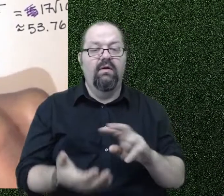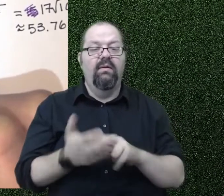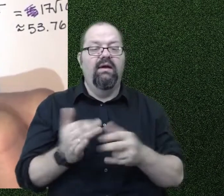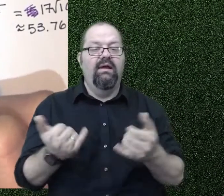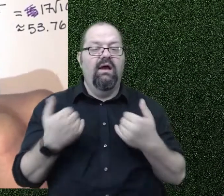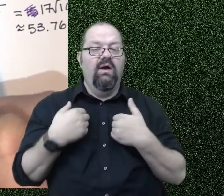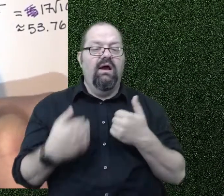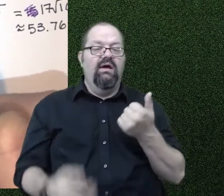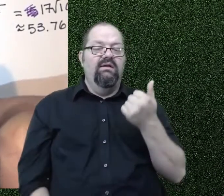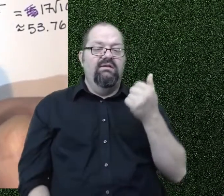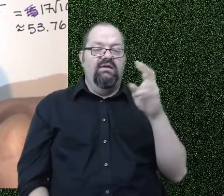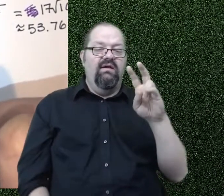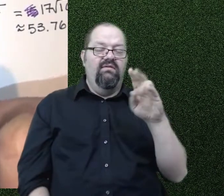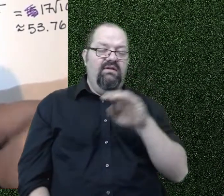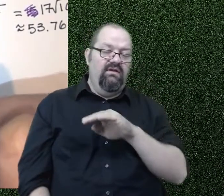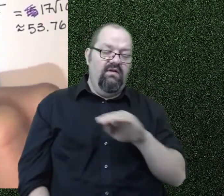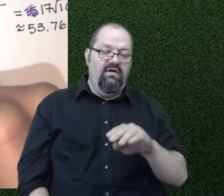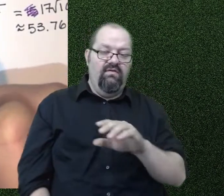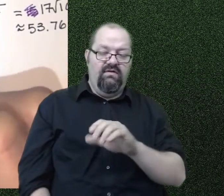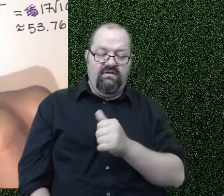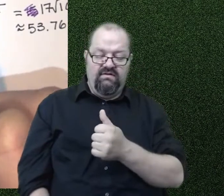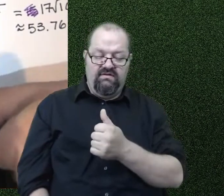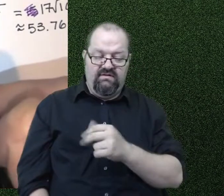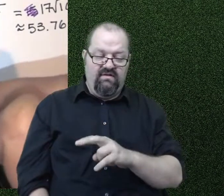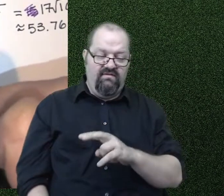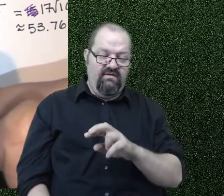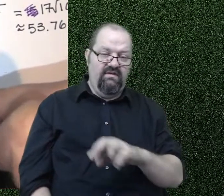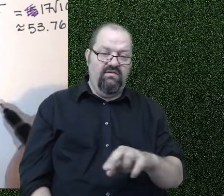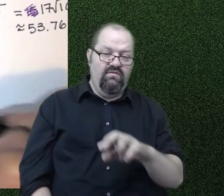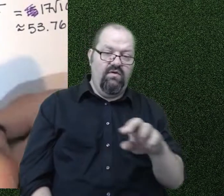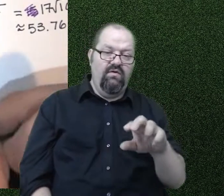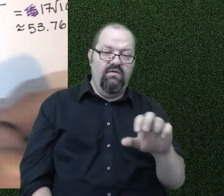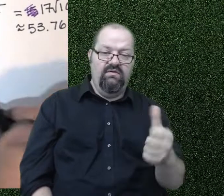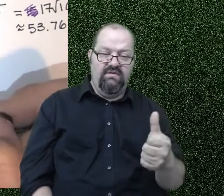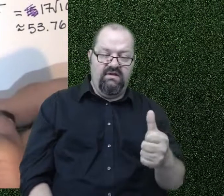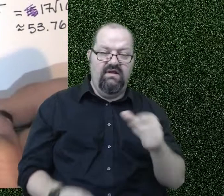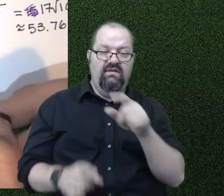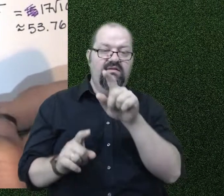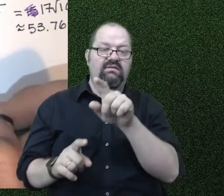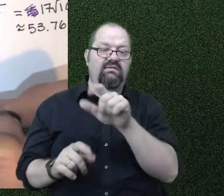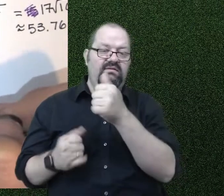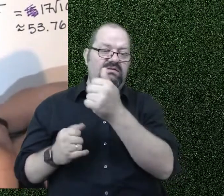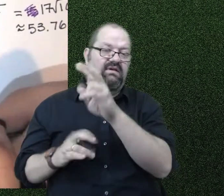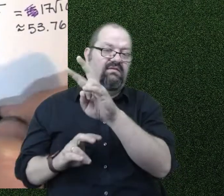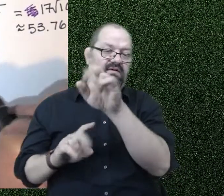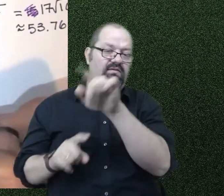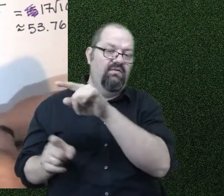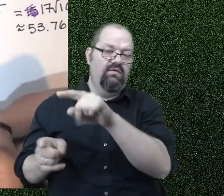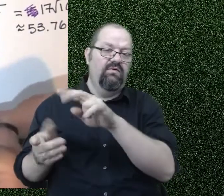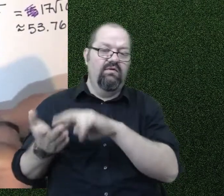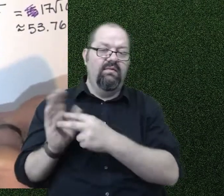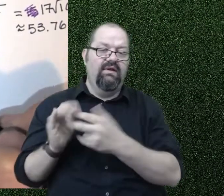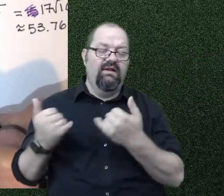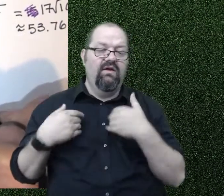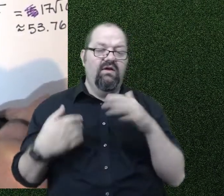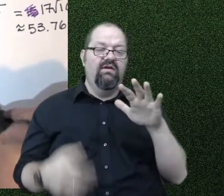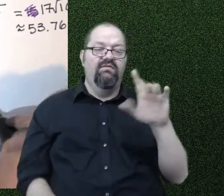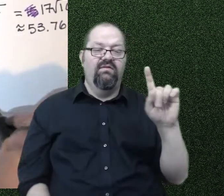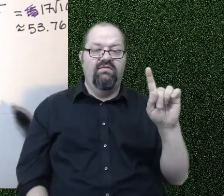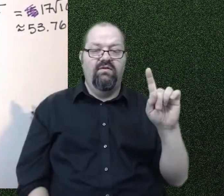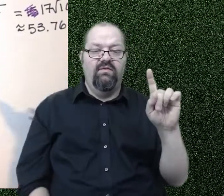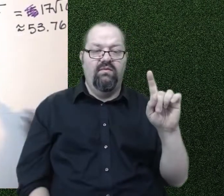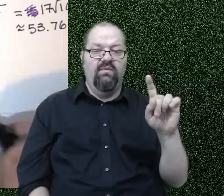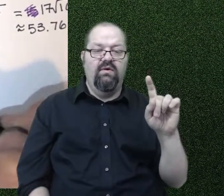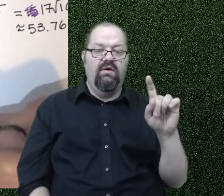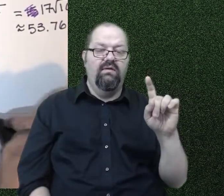17 over 17 times the square root of 10. Those 17s reduce. And 51 over 17 times the